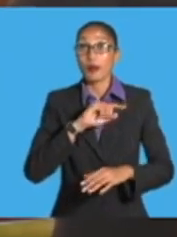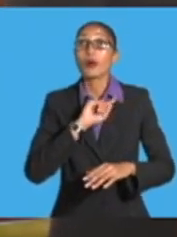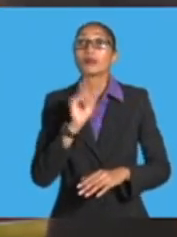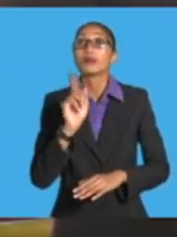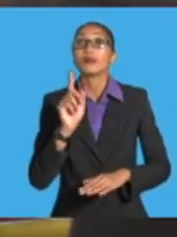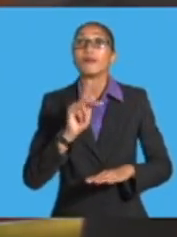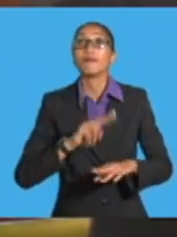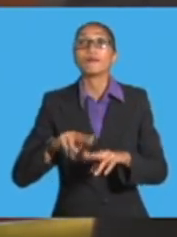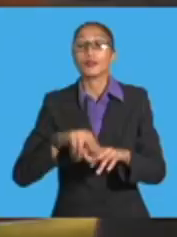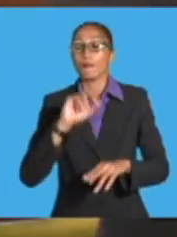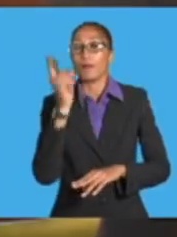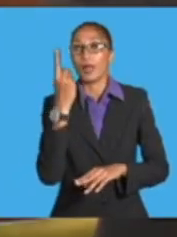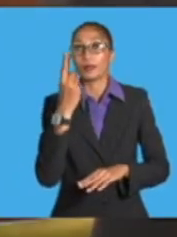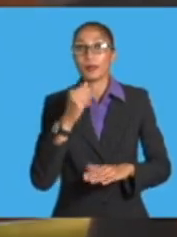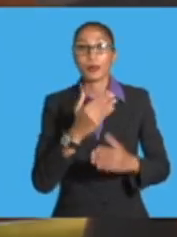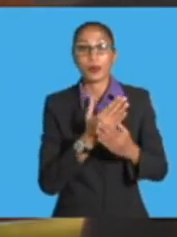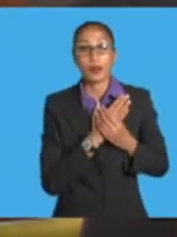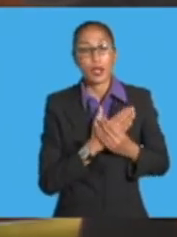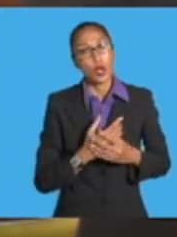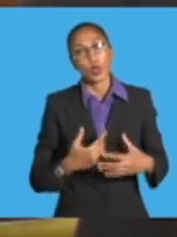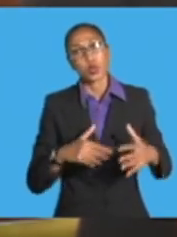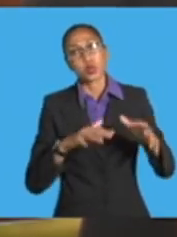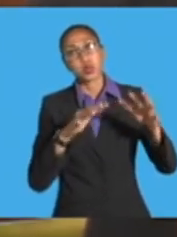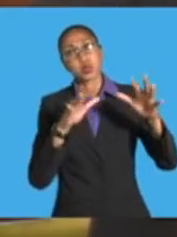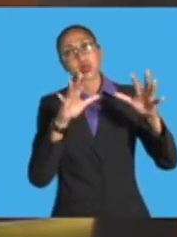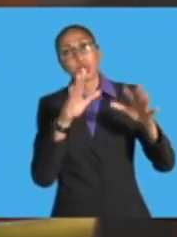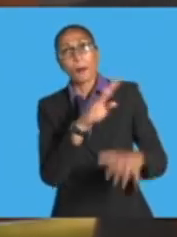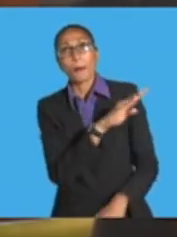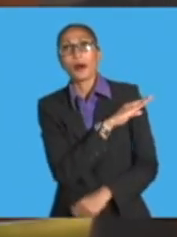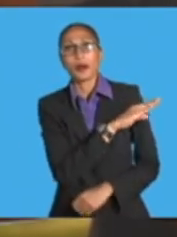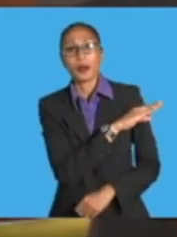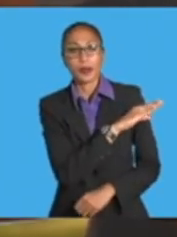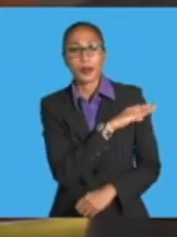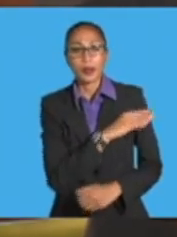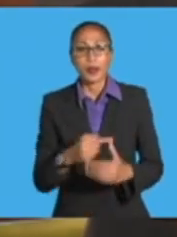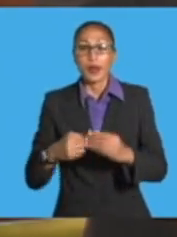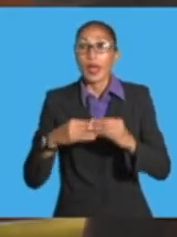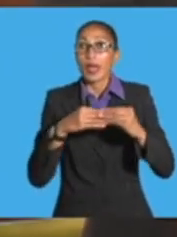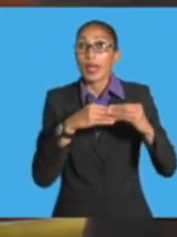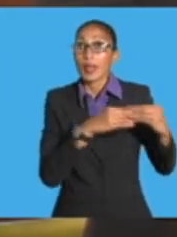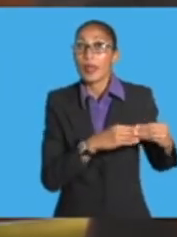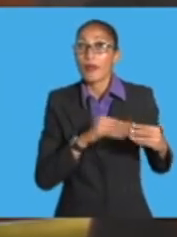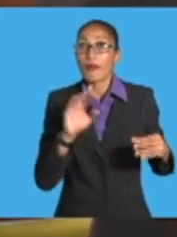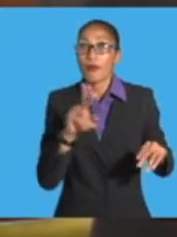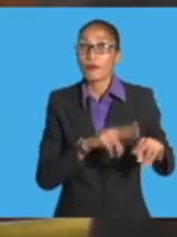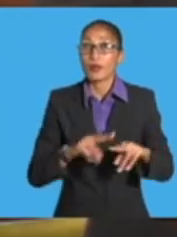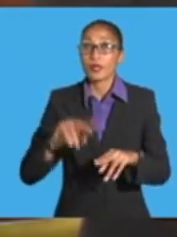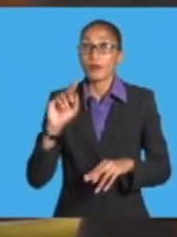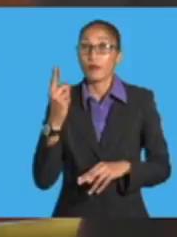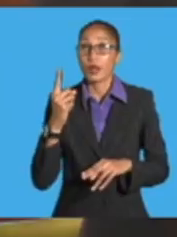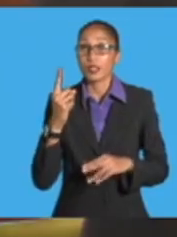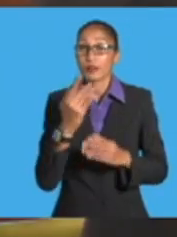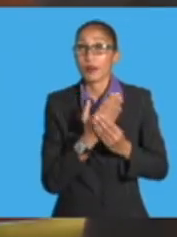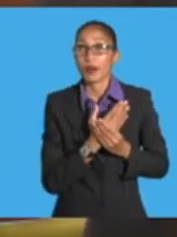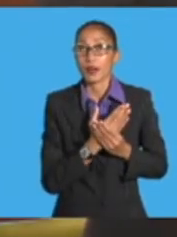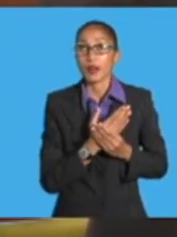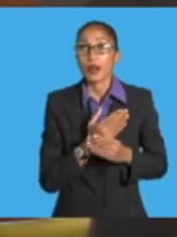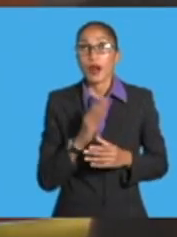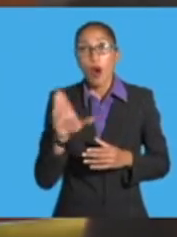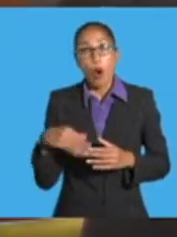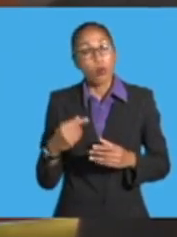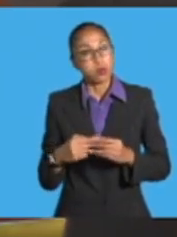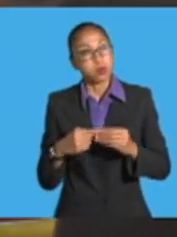Party. I congratulate our Prime Minister, the leader of our Fiji First Party, for his dynamic and visionary